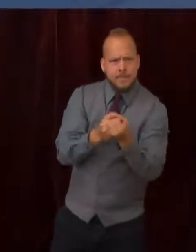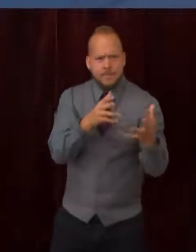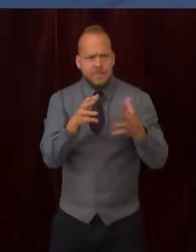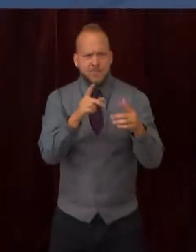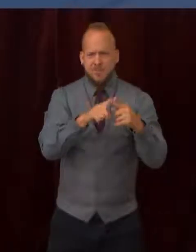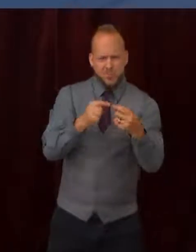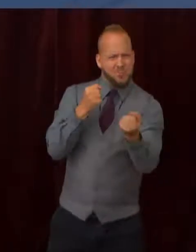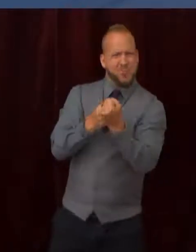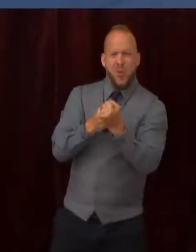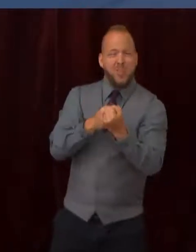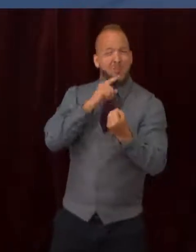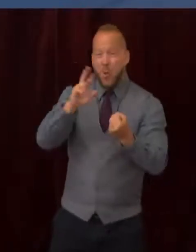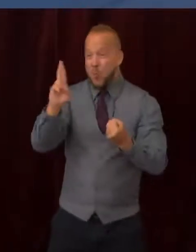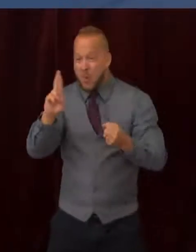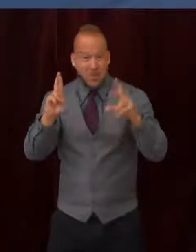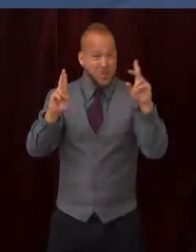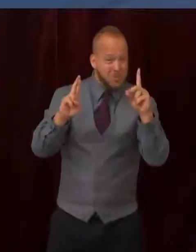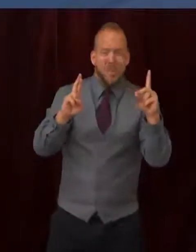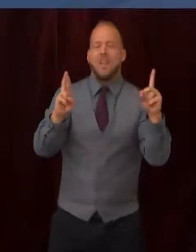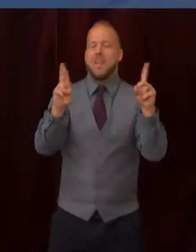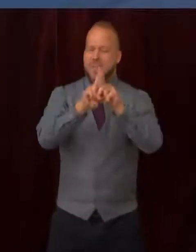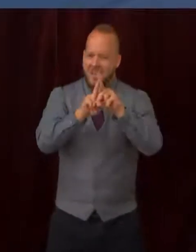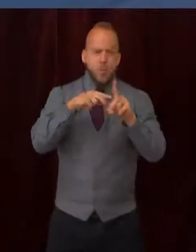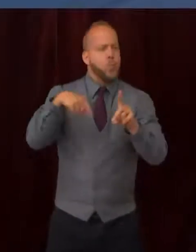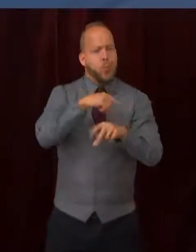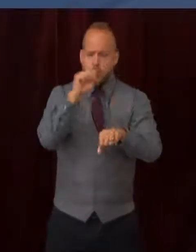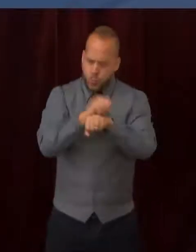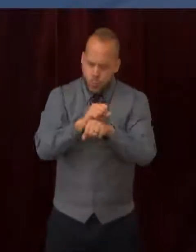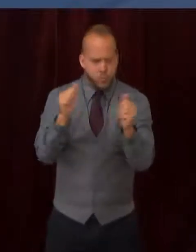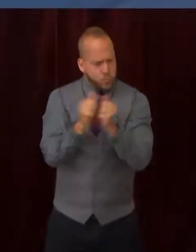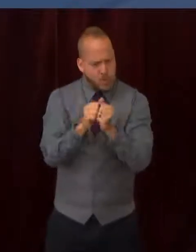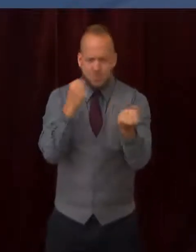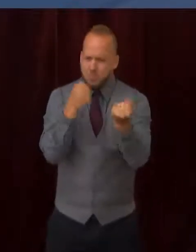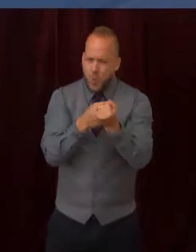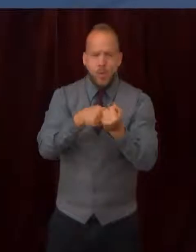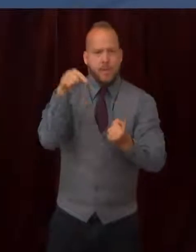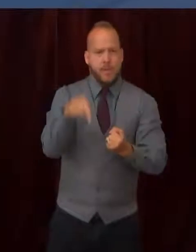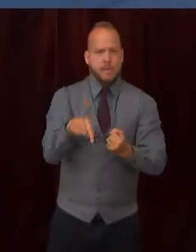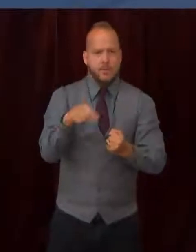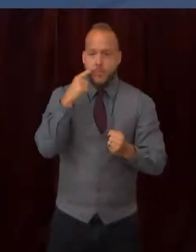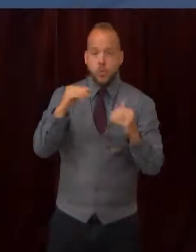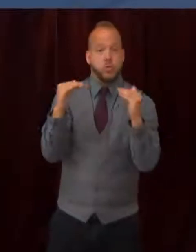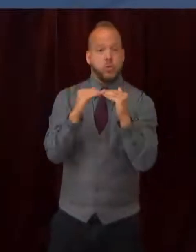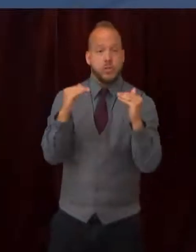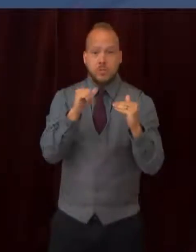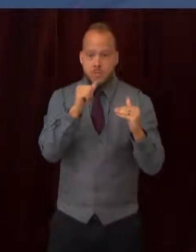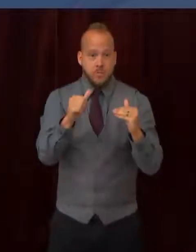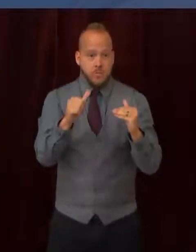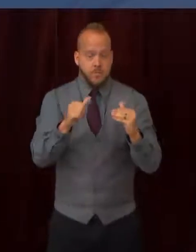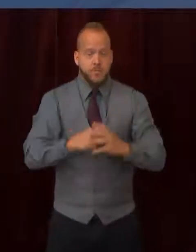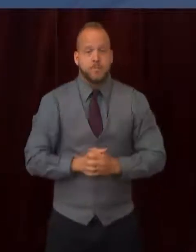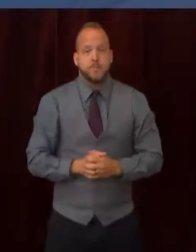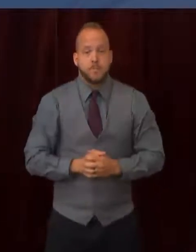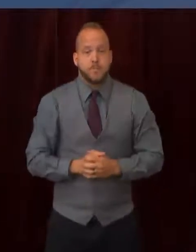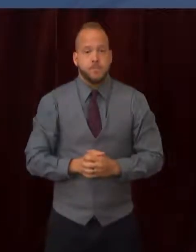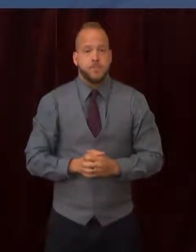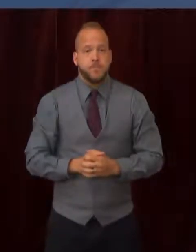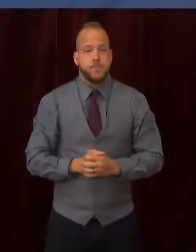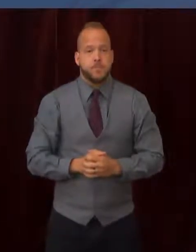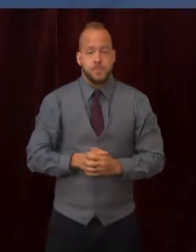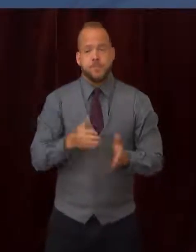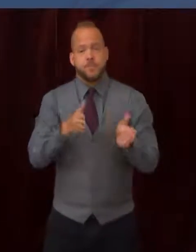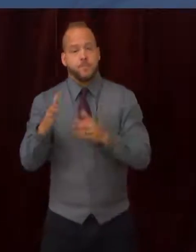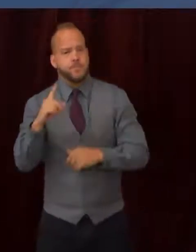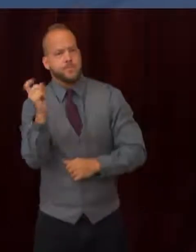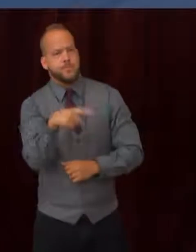doing this hard work right now. Next question comes from Joe at the Seattle Times. A question for you or the Adjutant General.